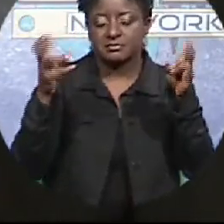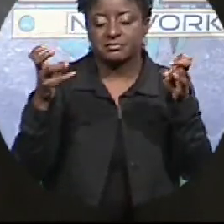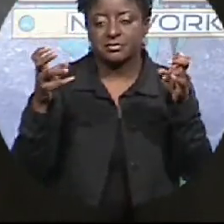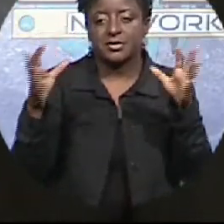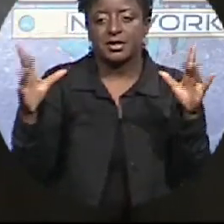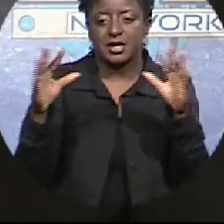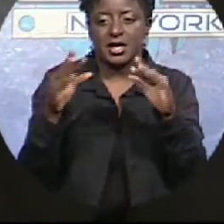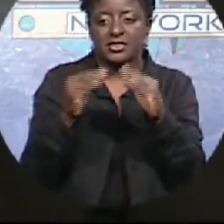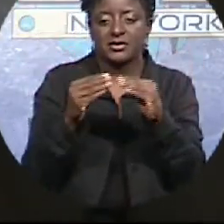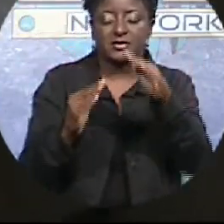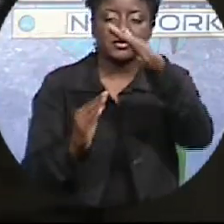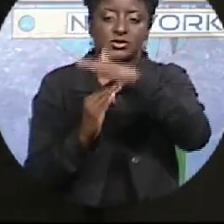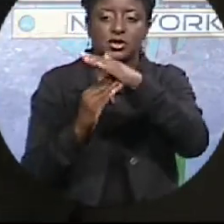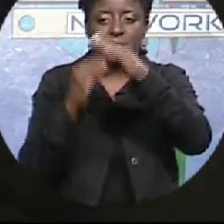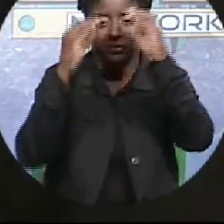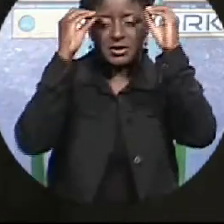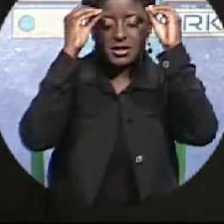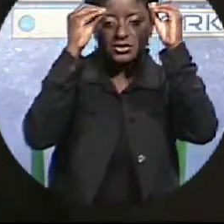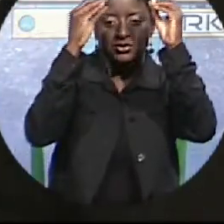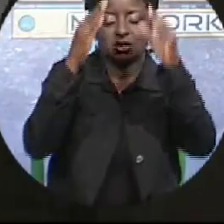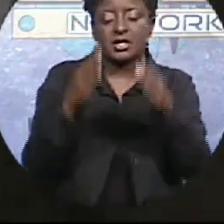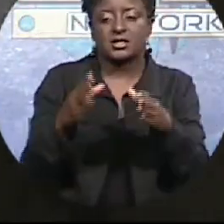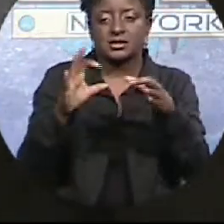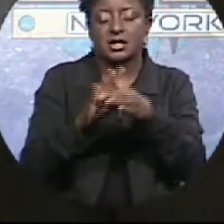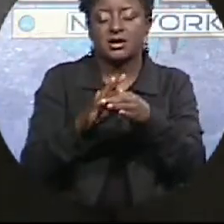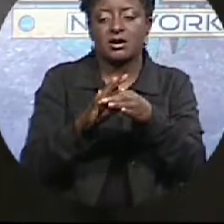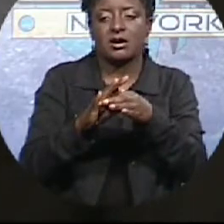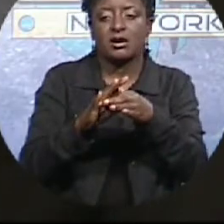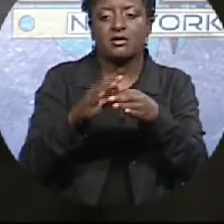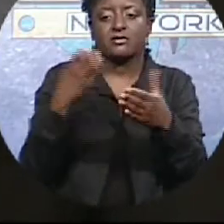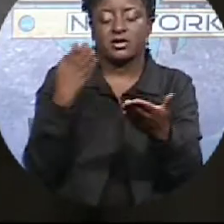on the economy. Well, Dr. Mark Skousen used to live here,